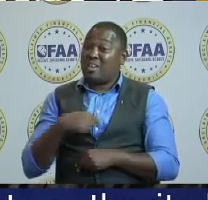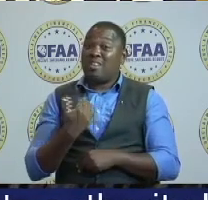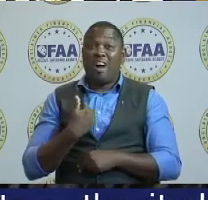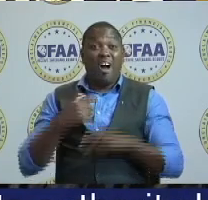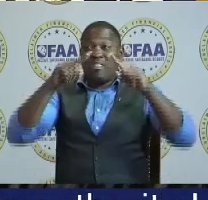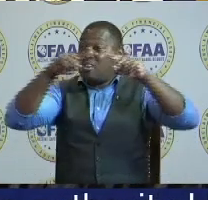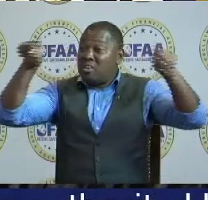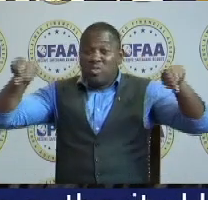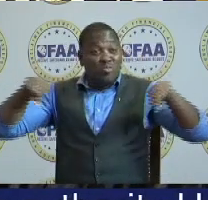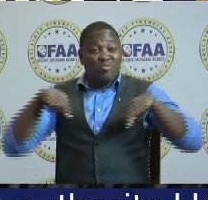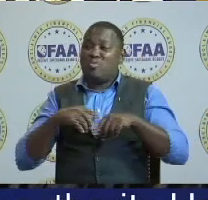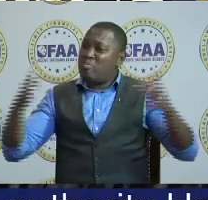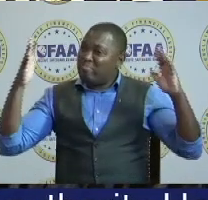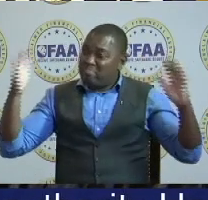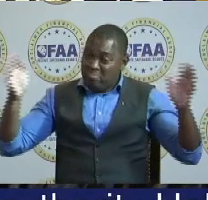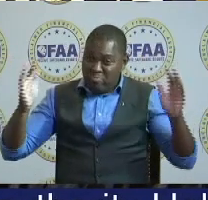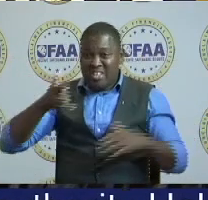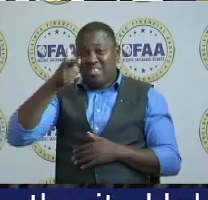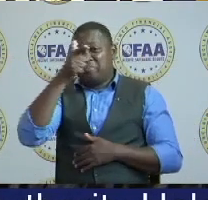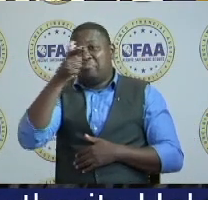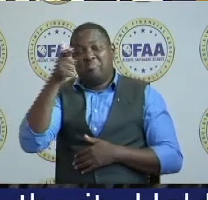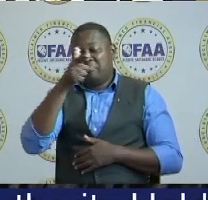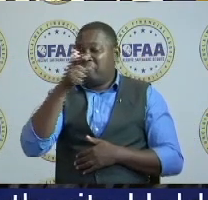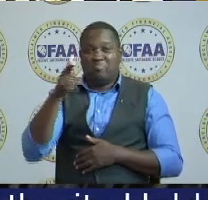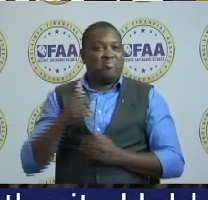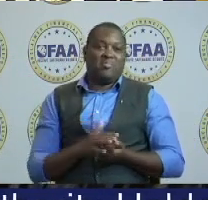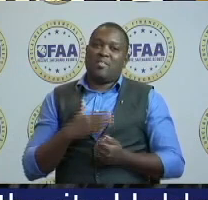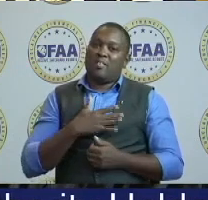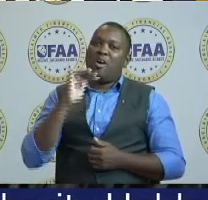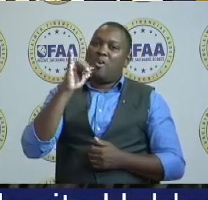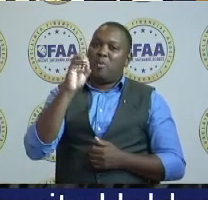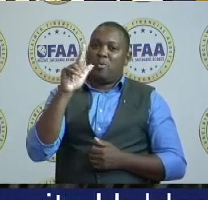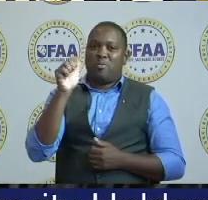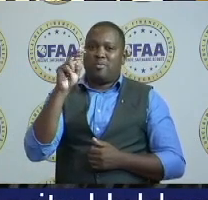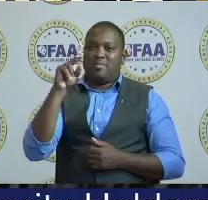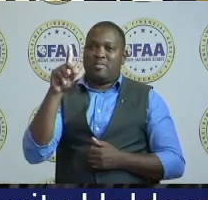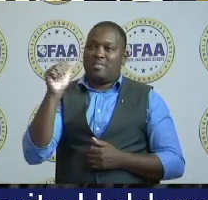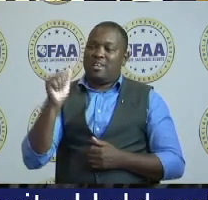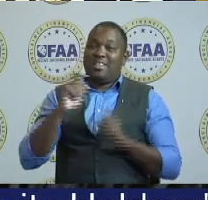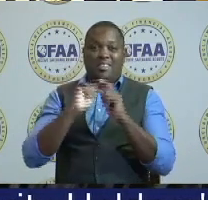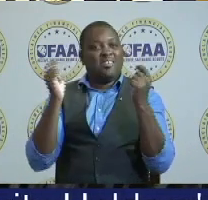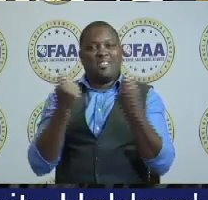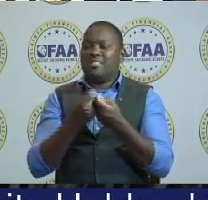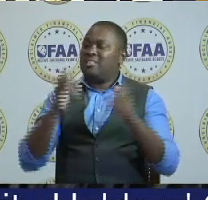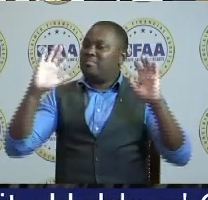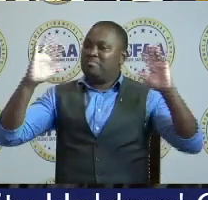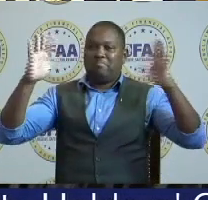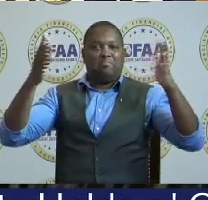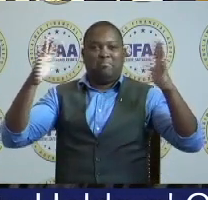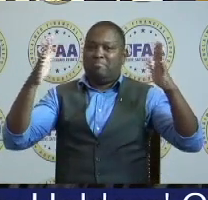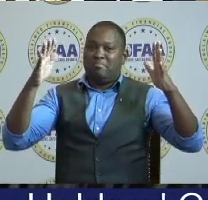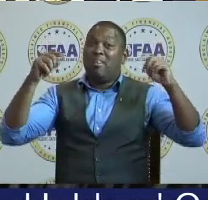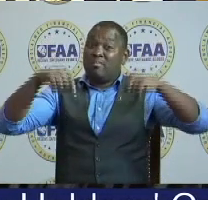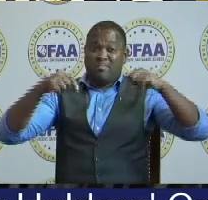room, nice setup. And I believe Yolanda and her team deserve, of course, an amazing setup here. I mean, you guys should see this. This is a